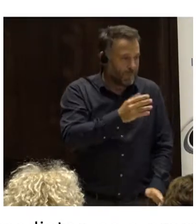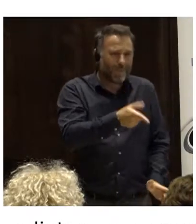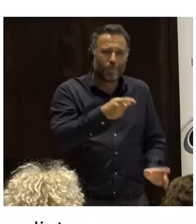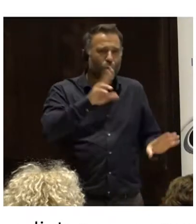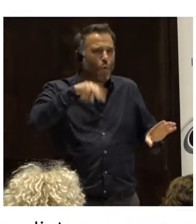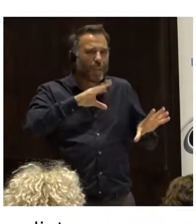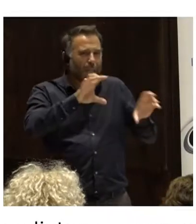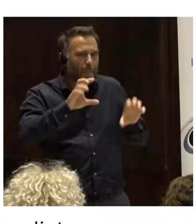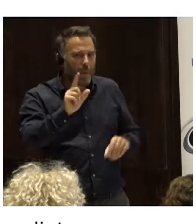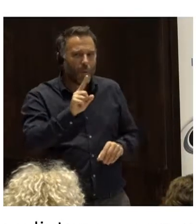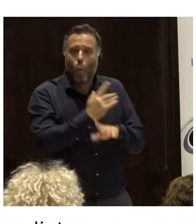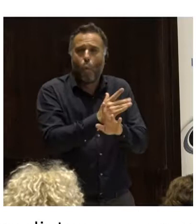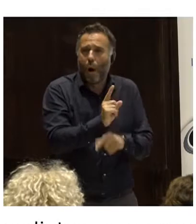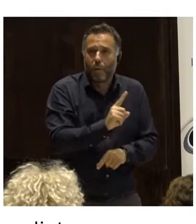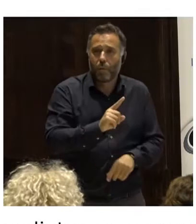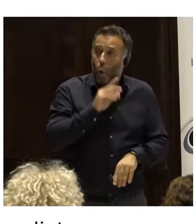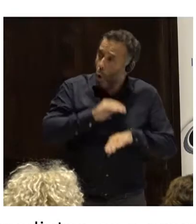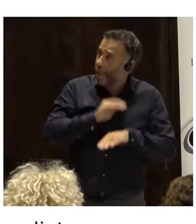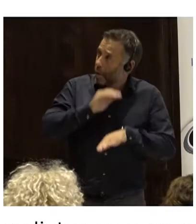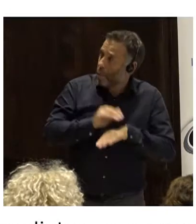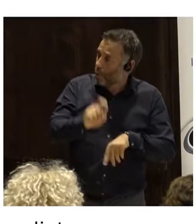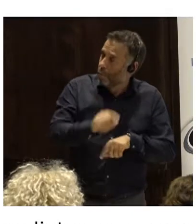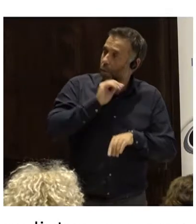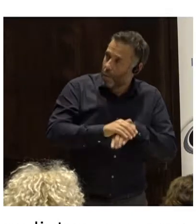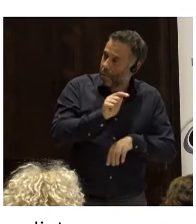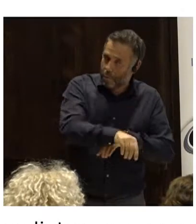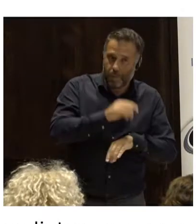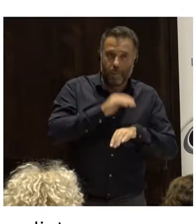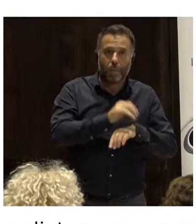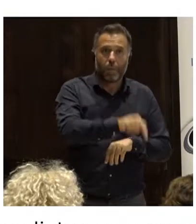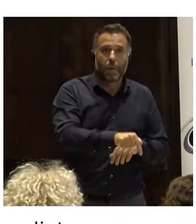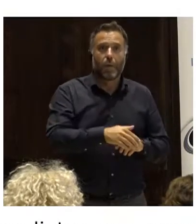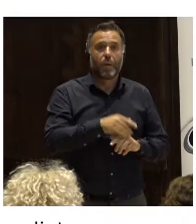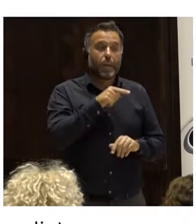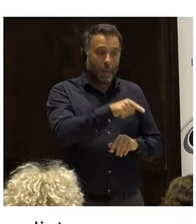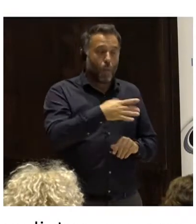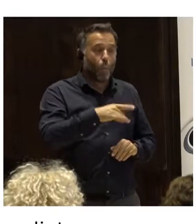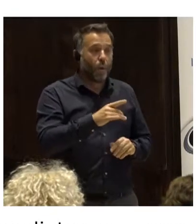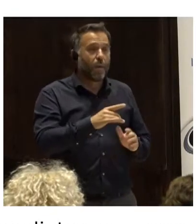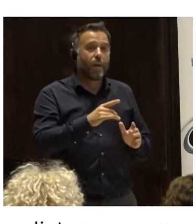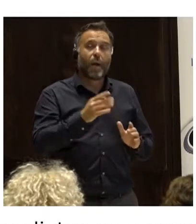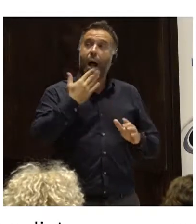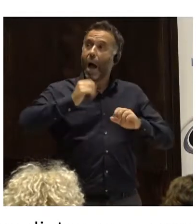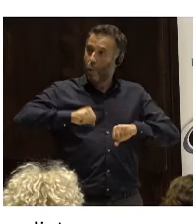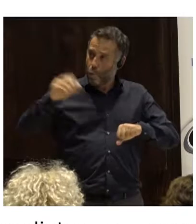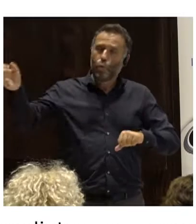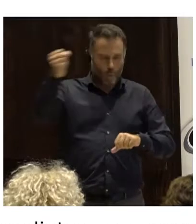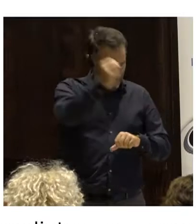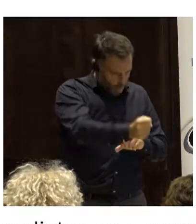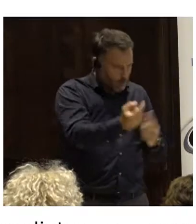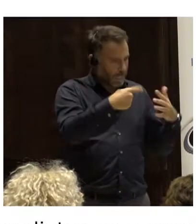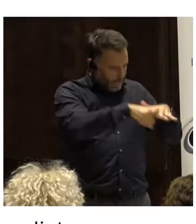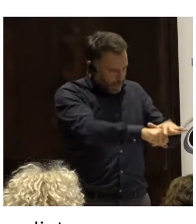can include human adult within the